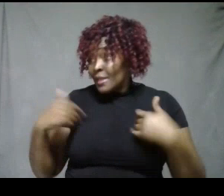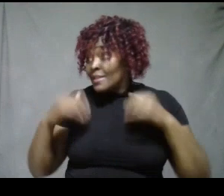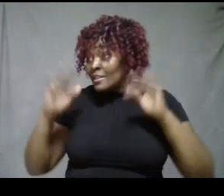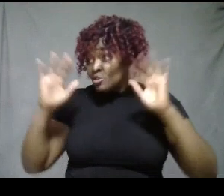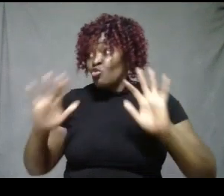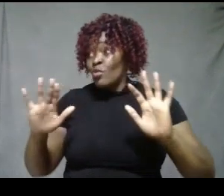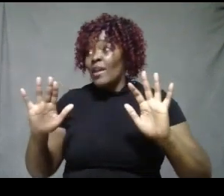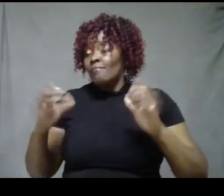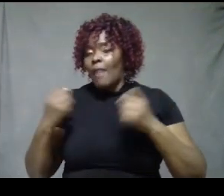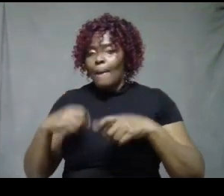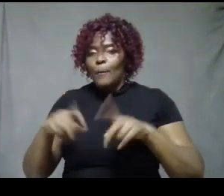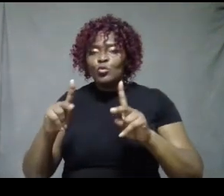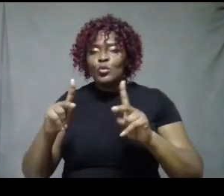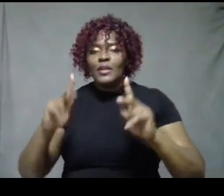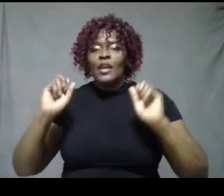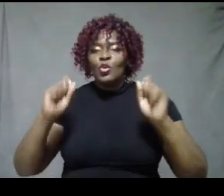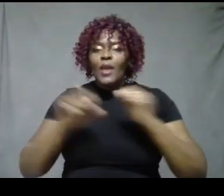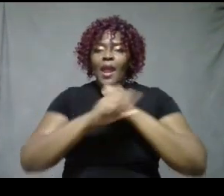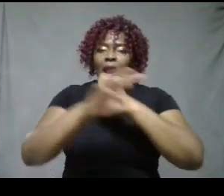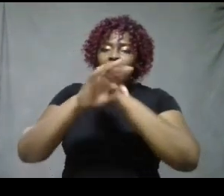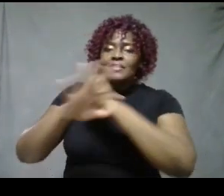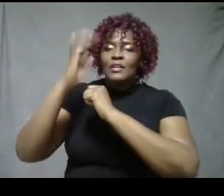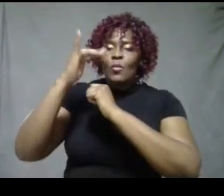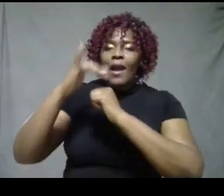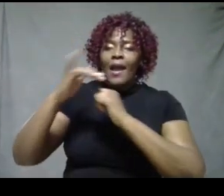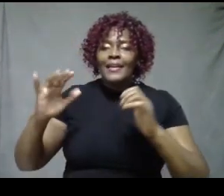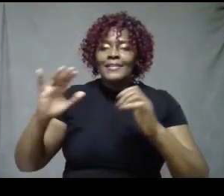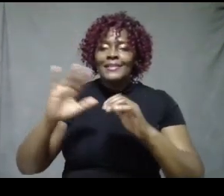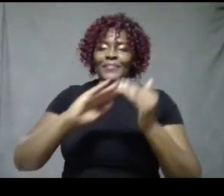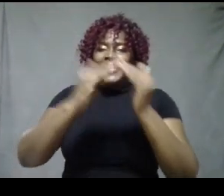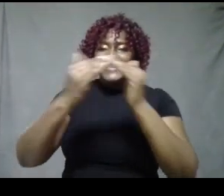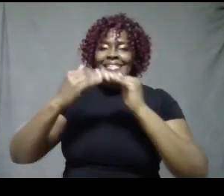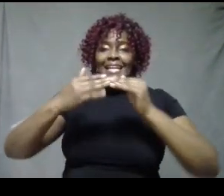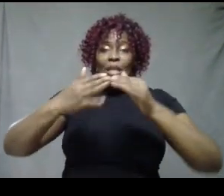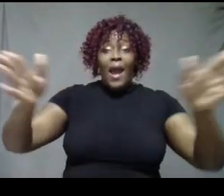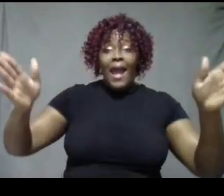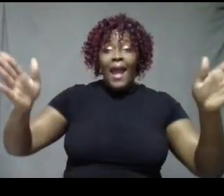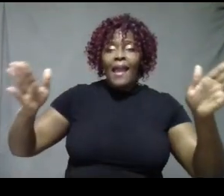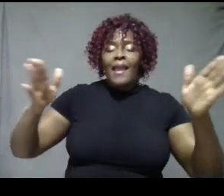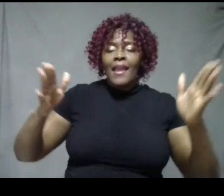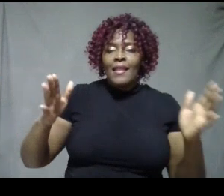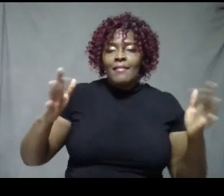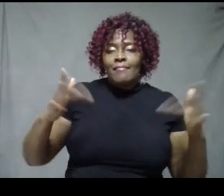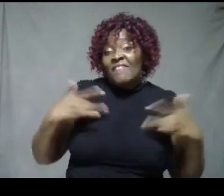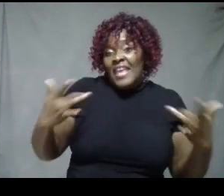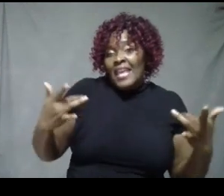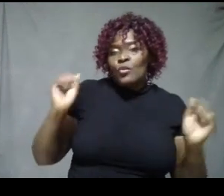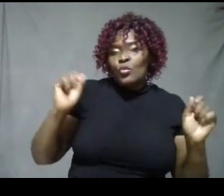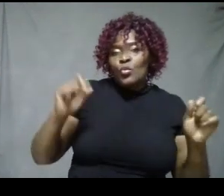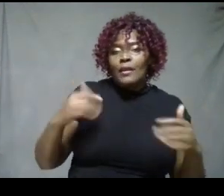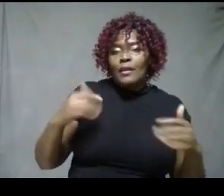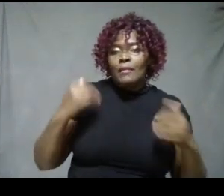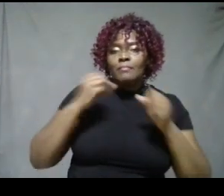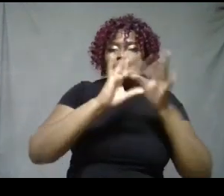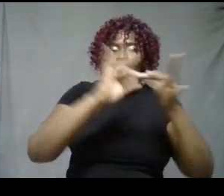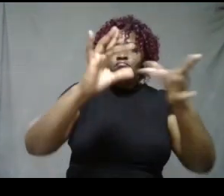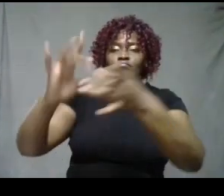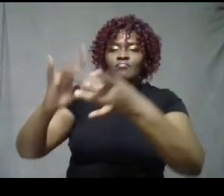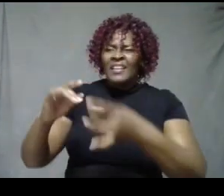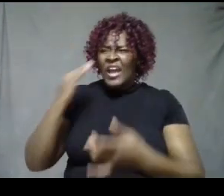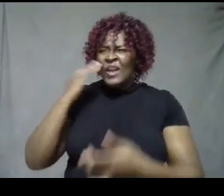that is a citywide kind of encouraging event to get that word out. But what else are you doing? I know you're kind of a one-man show.